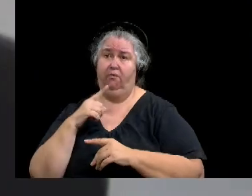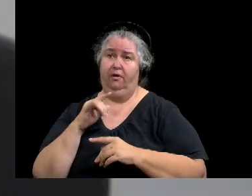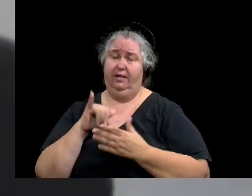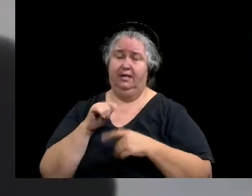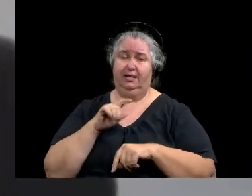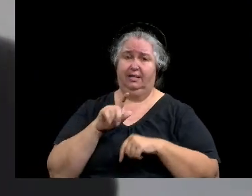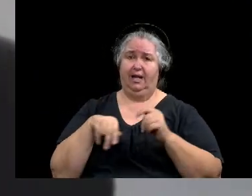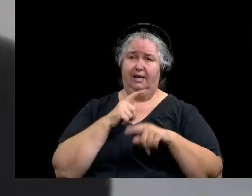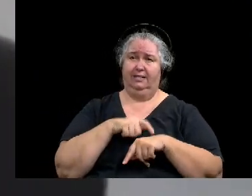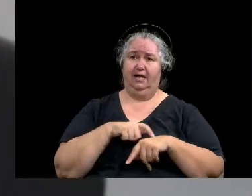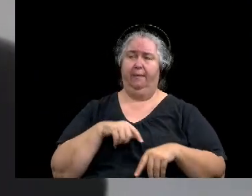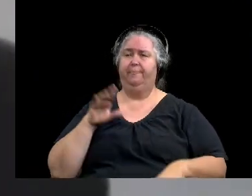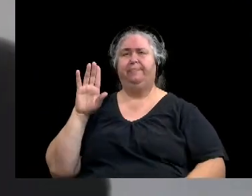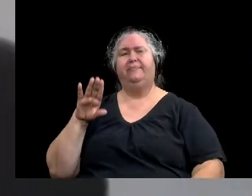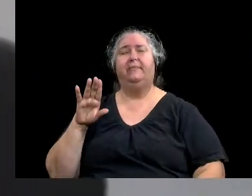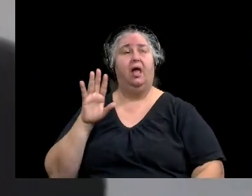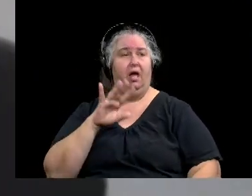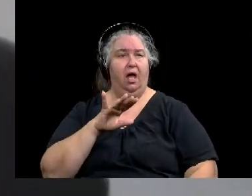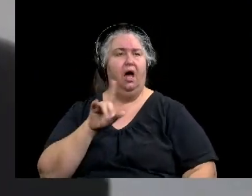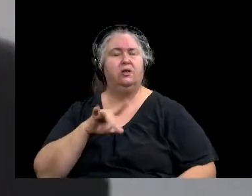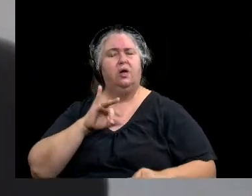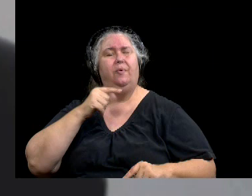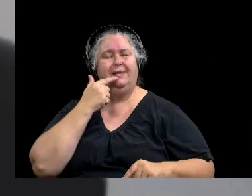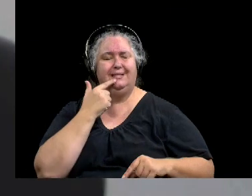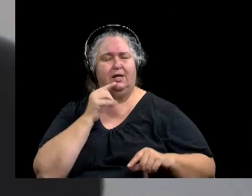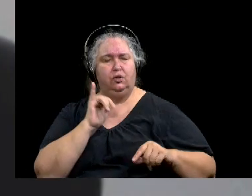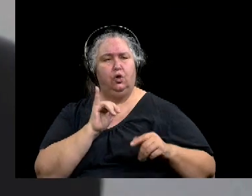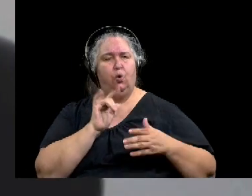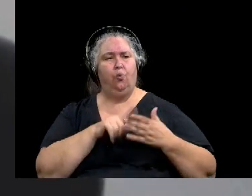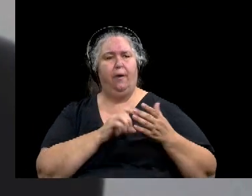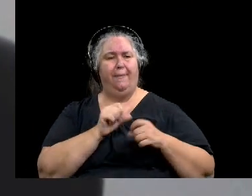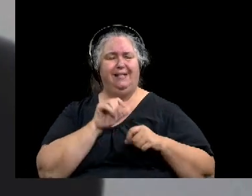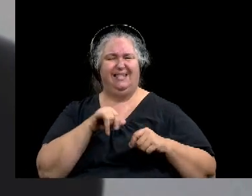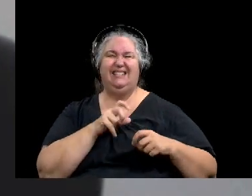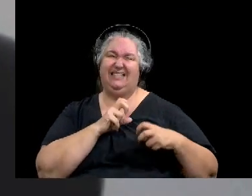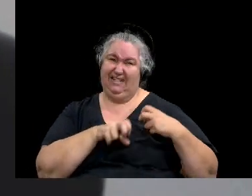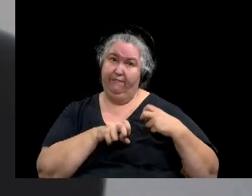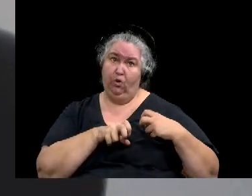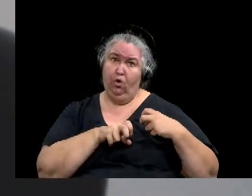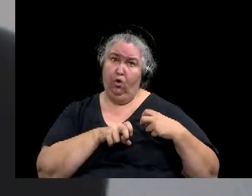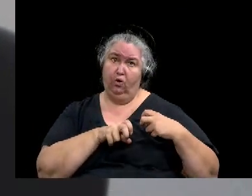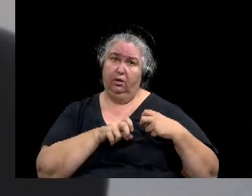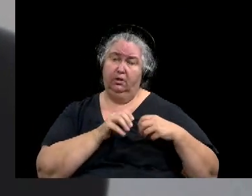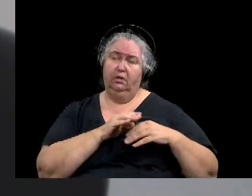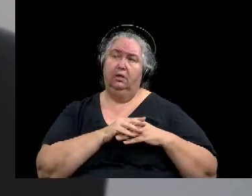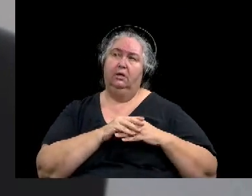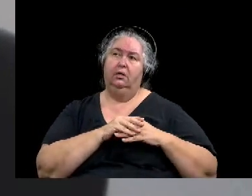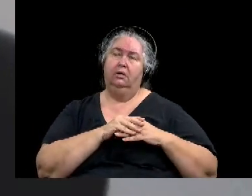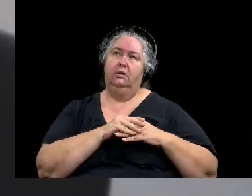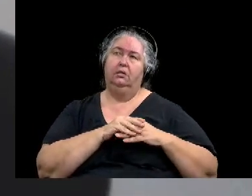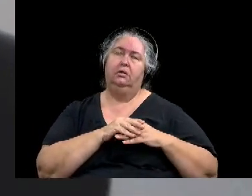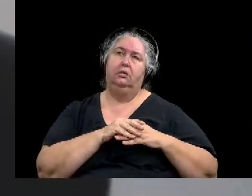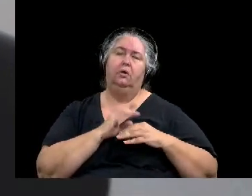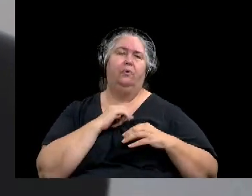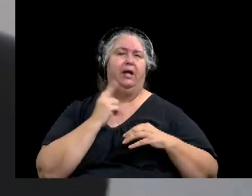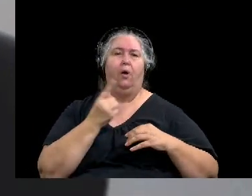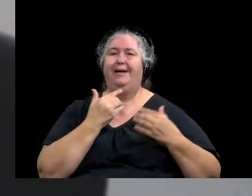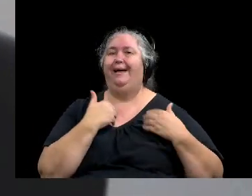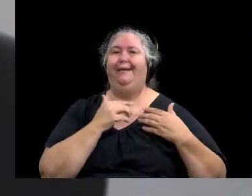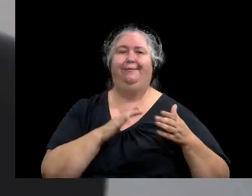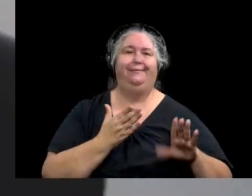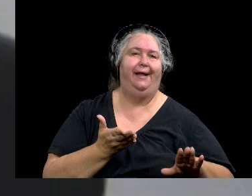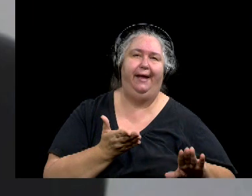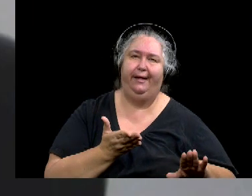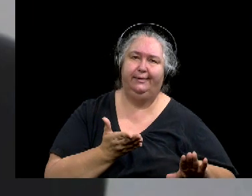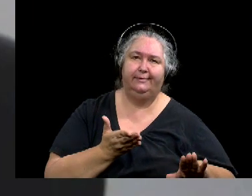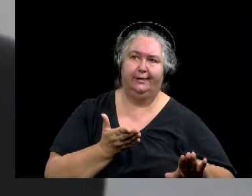could just say one more thing, I think part of what makes this uniquely difficult, because we've always had deaths, we've always